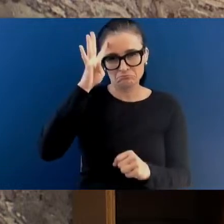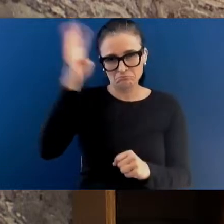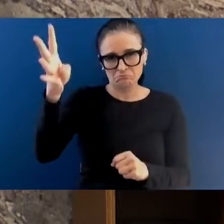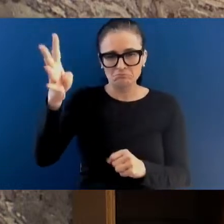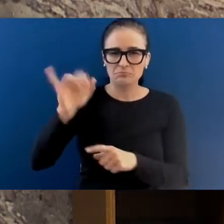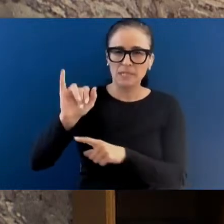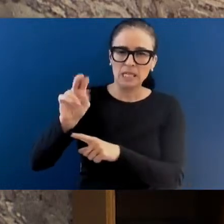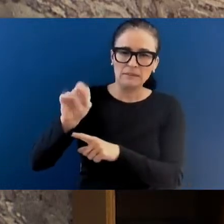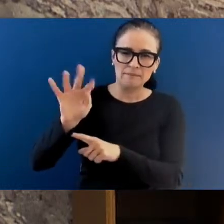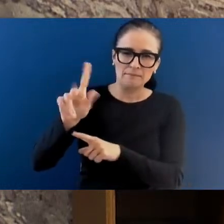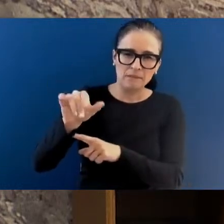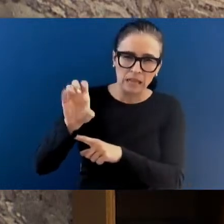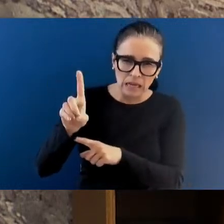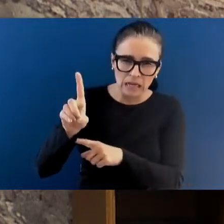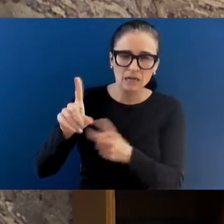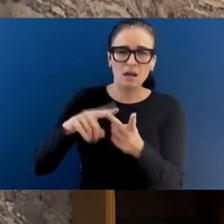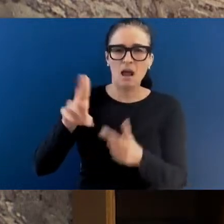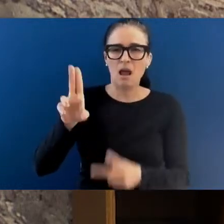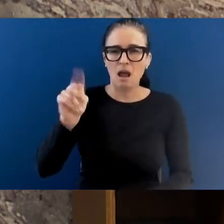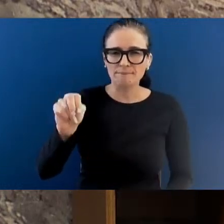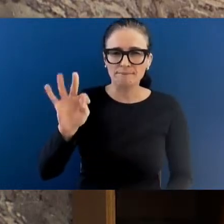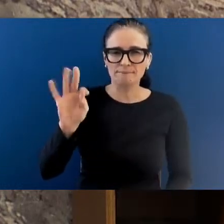do it today?